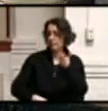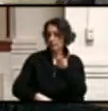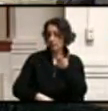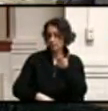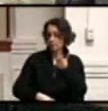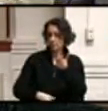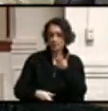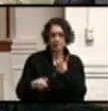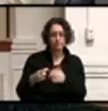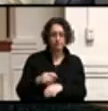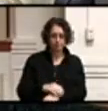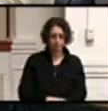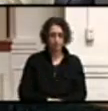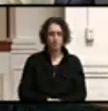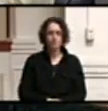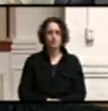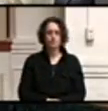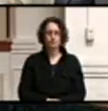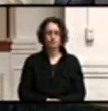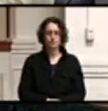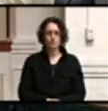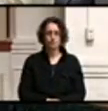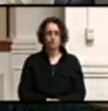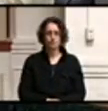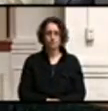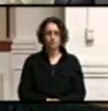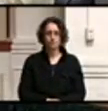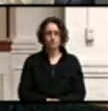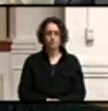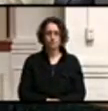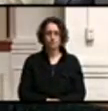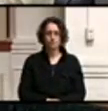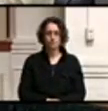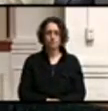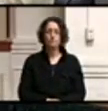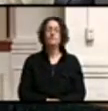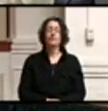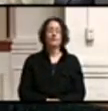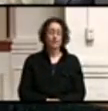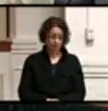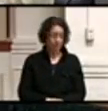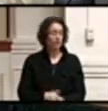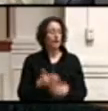penalty. I also know that never was brought to the board.